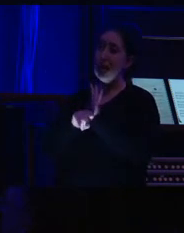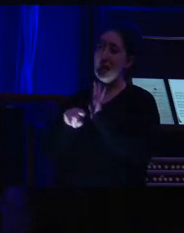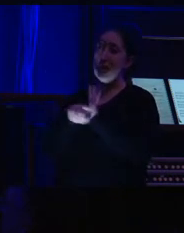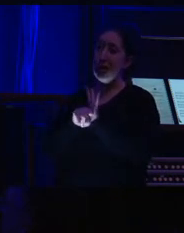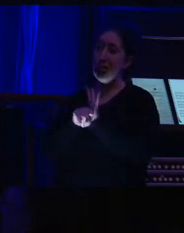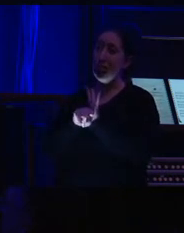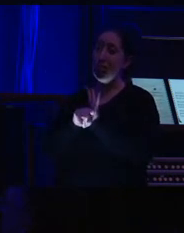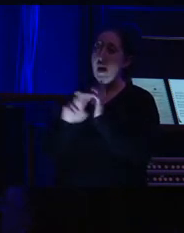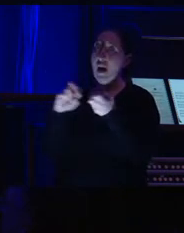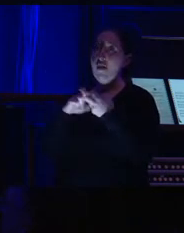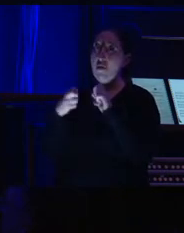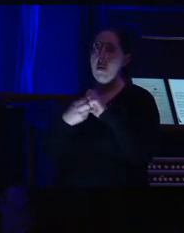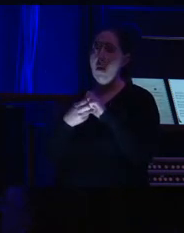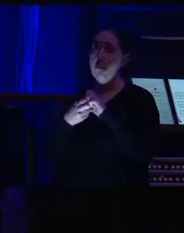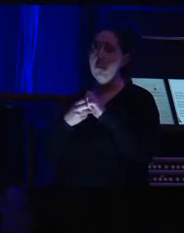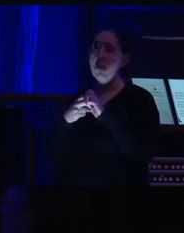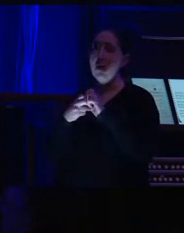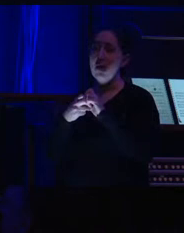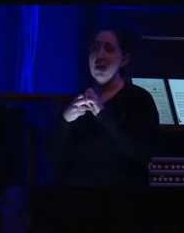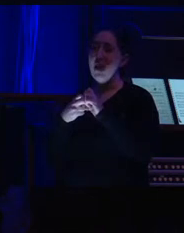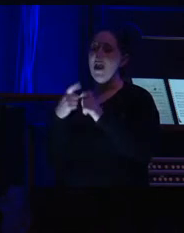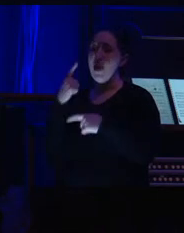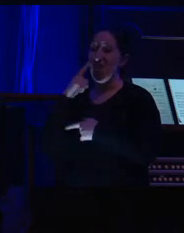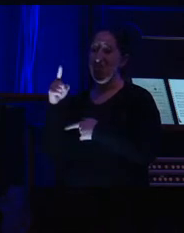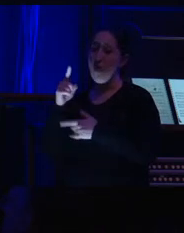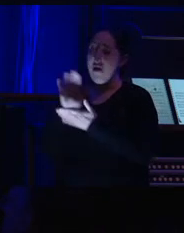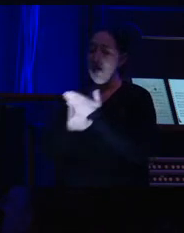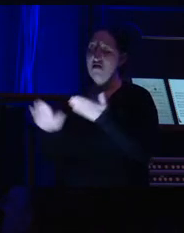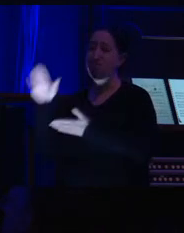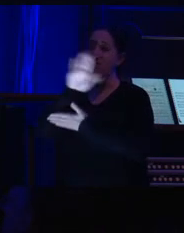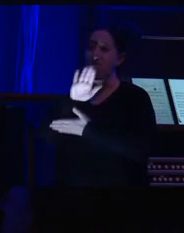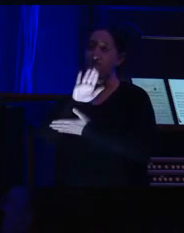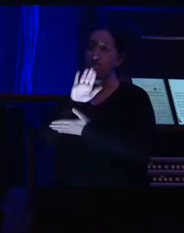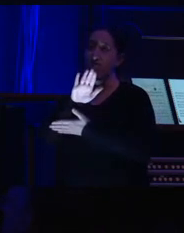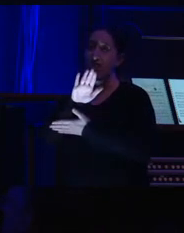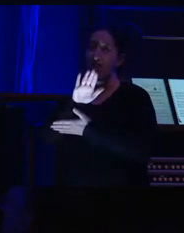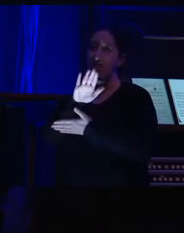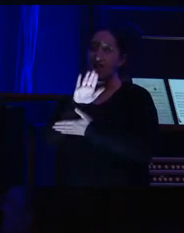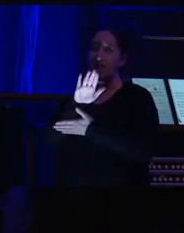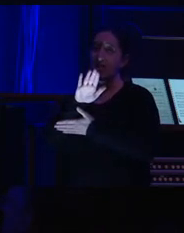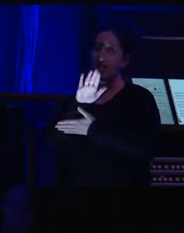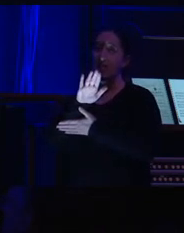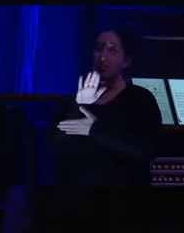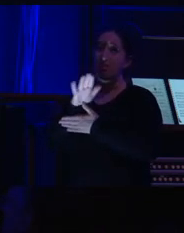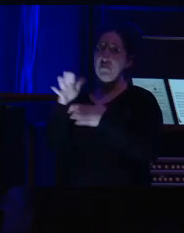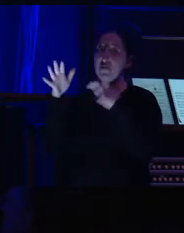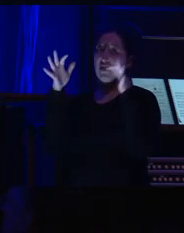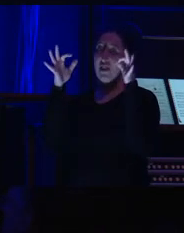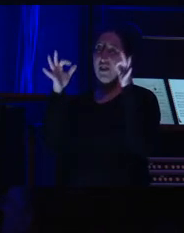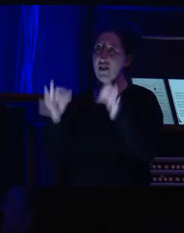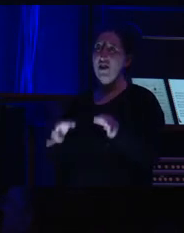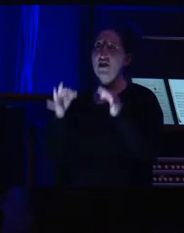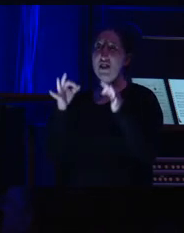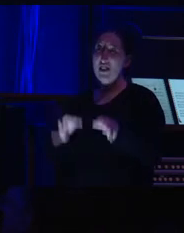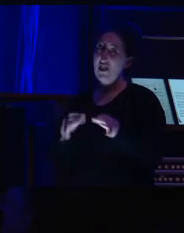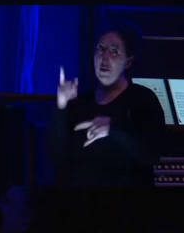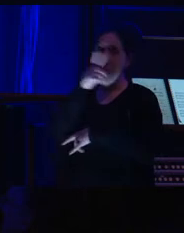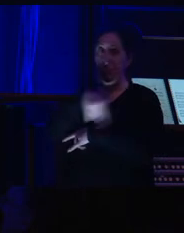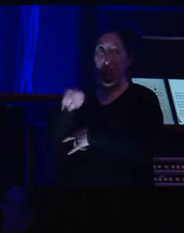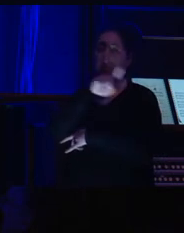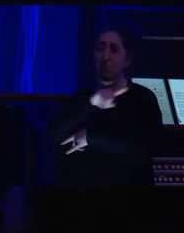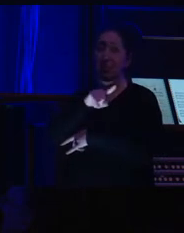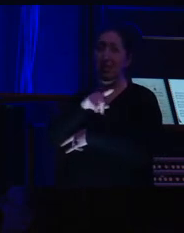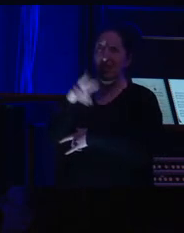the problems and shortcomings of higher education, concluding in prognoses that imagine, as